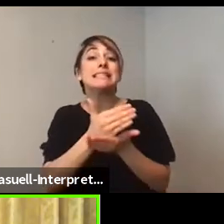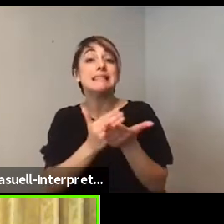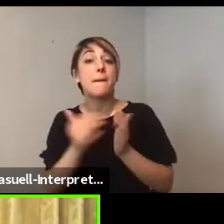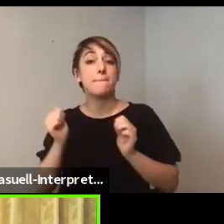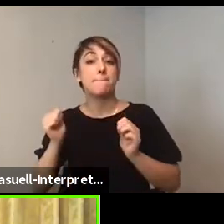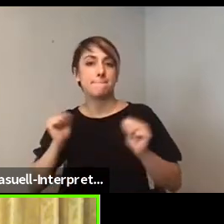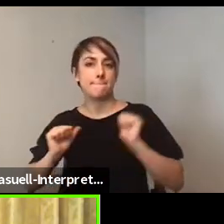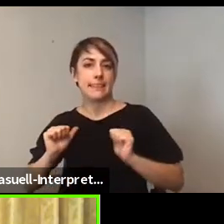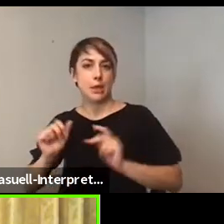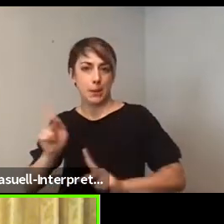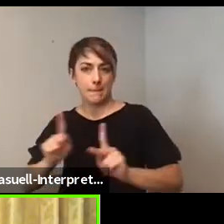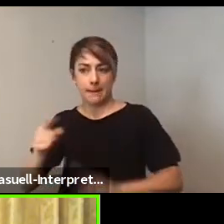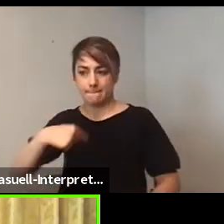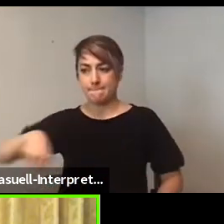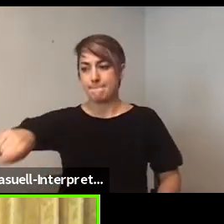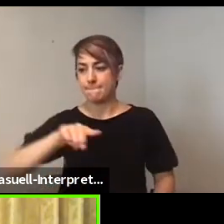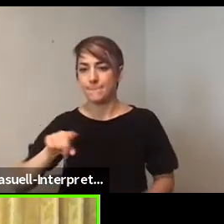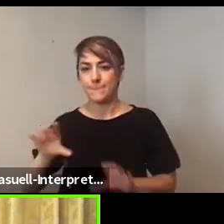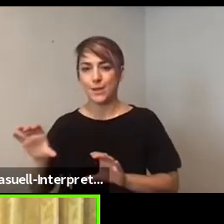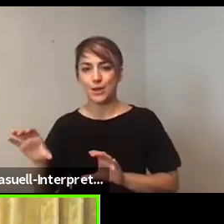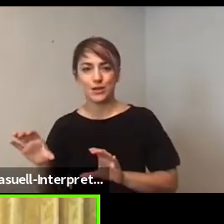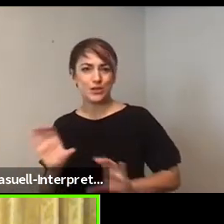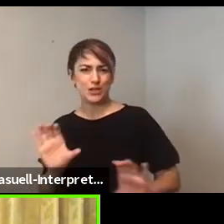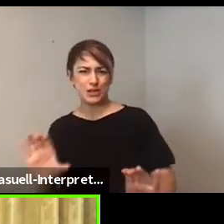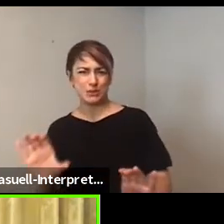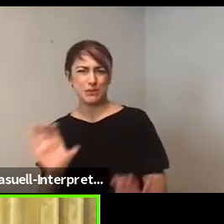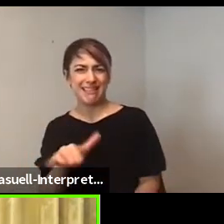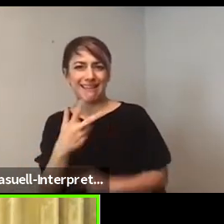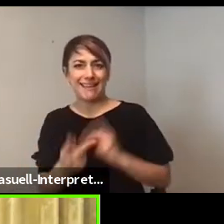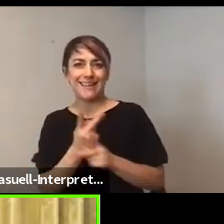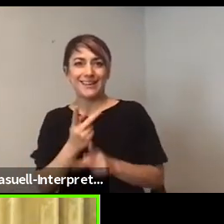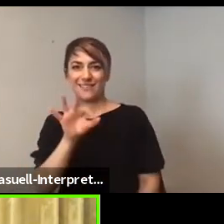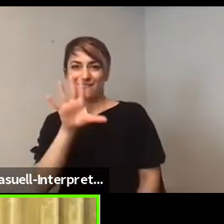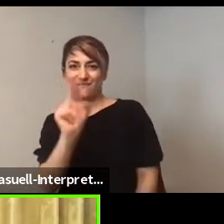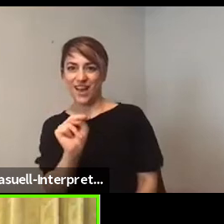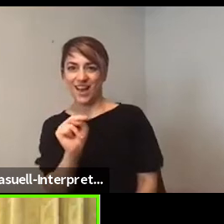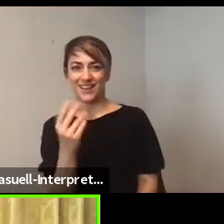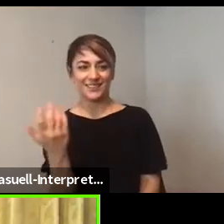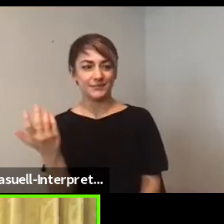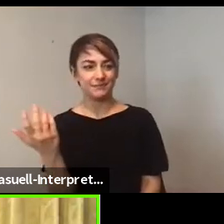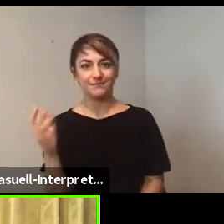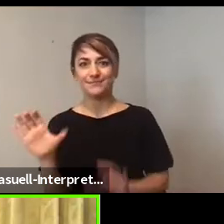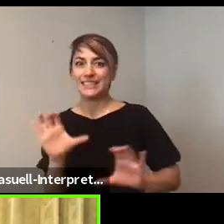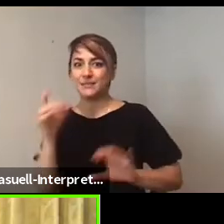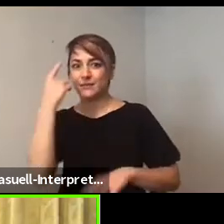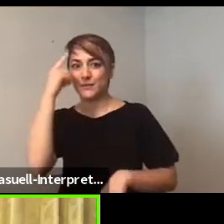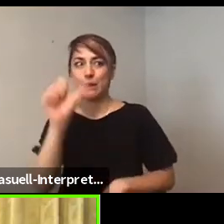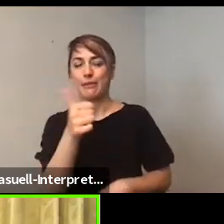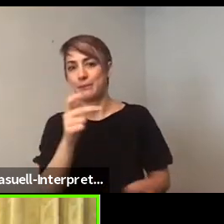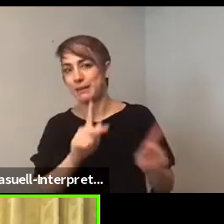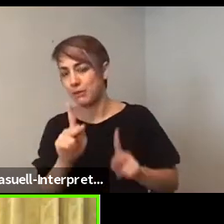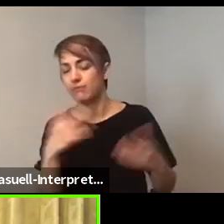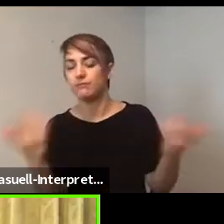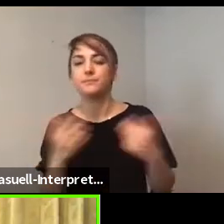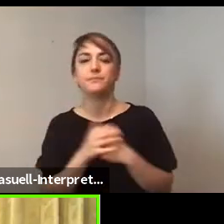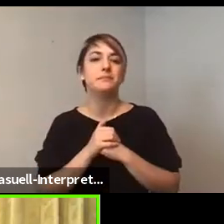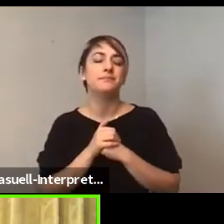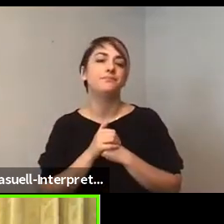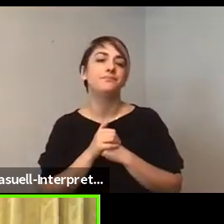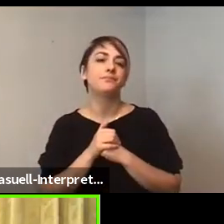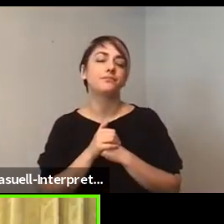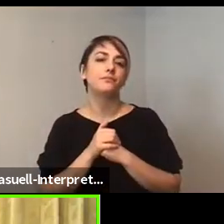help themselves, support themselves. And another group is a bunch of associations. They are asking